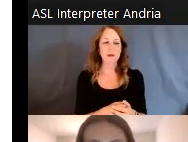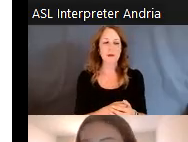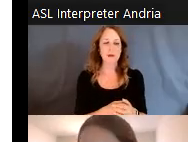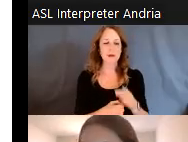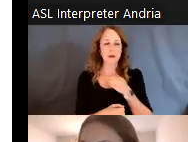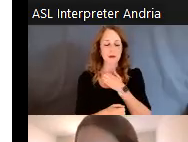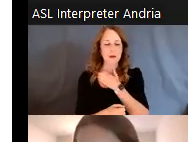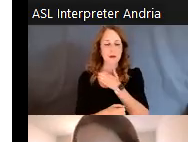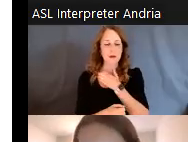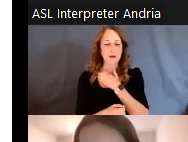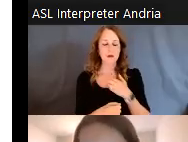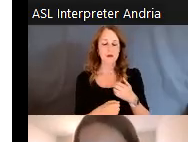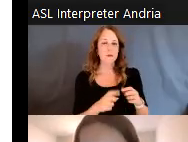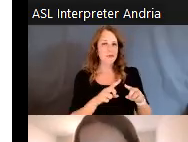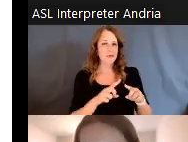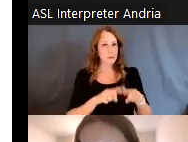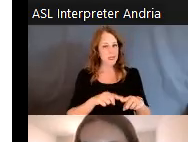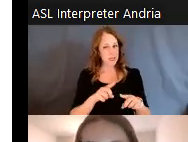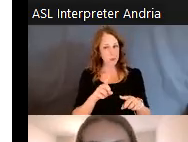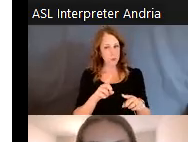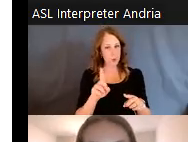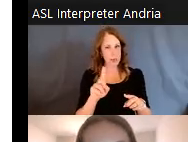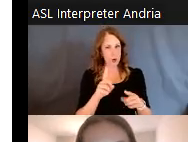depending on where they are in the investigation,